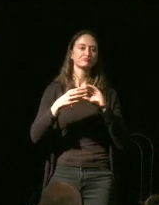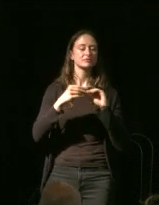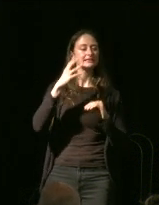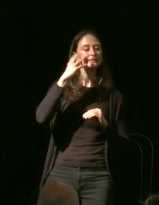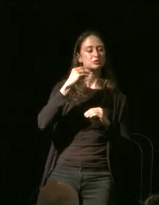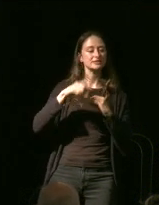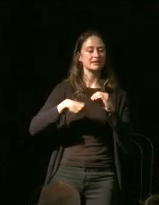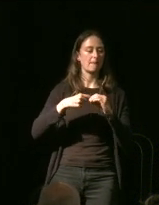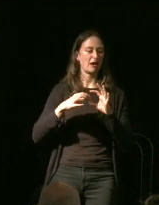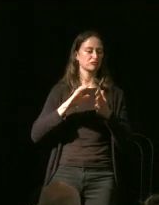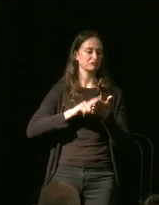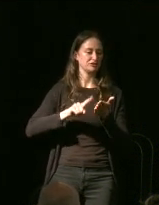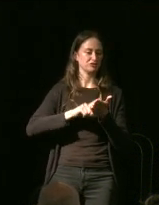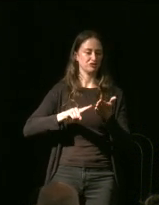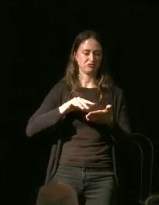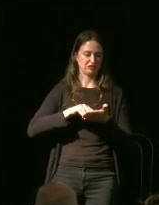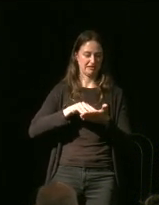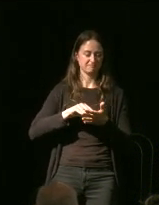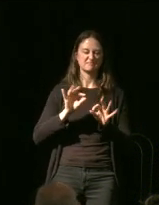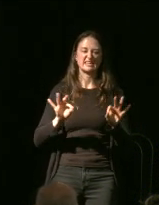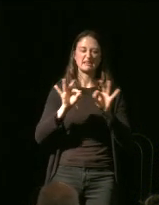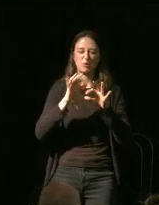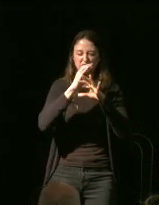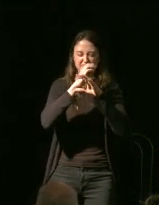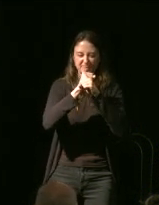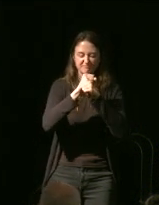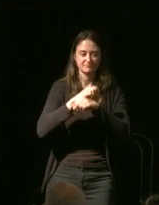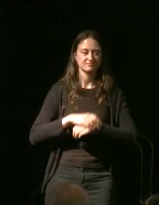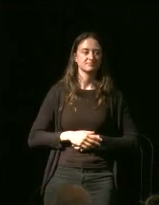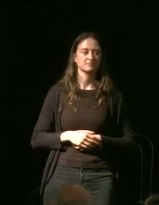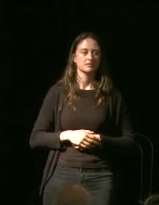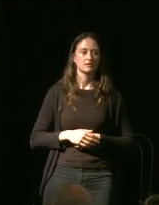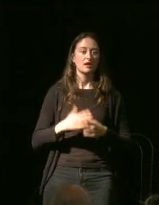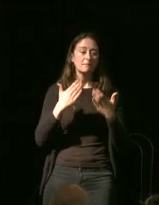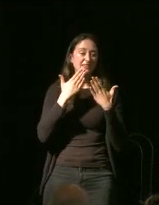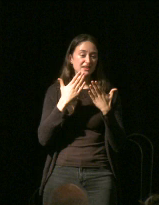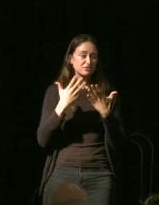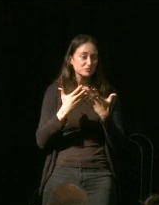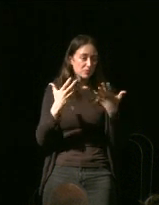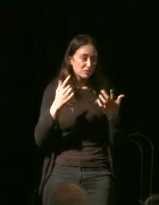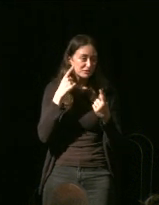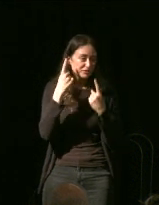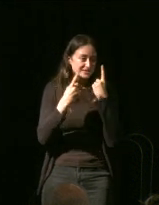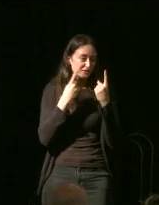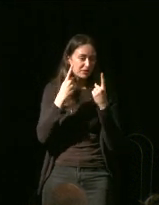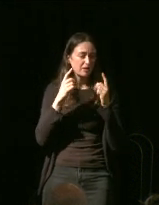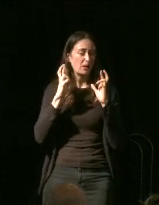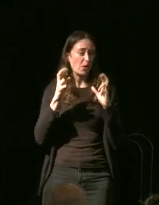guys so much. We really appreciate it, and we hope you will carefully consider whether or not to do a clinical trial.